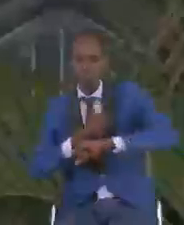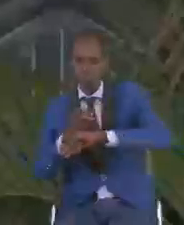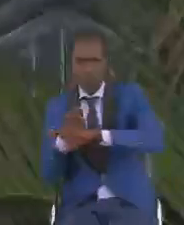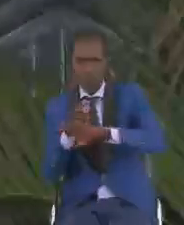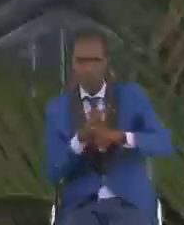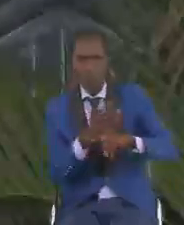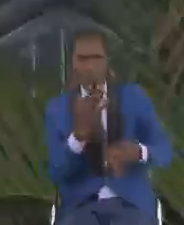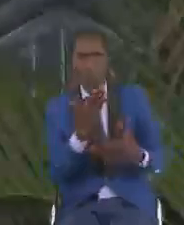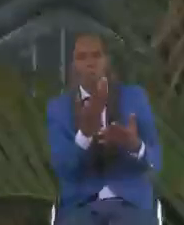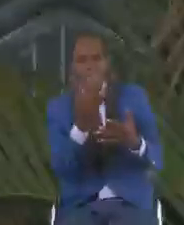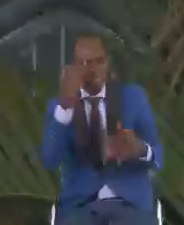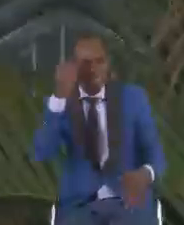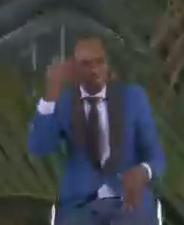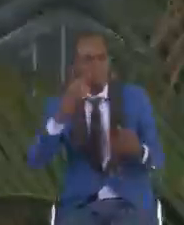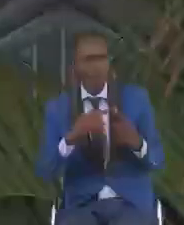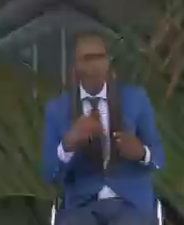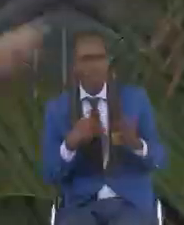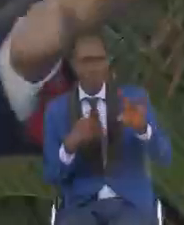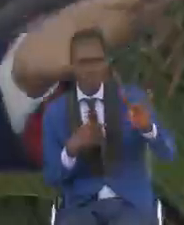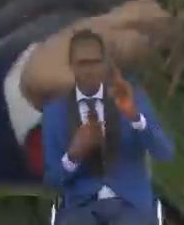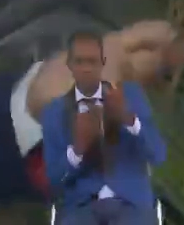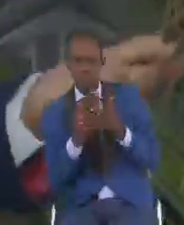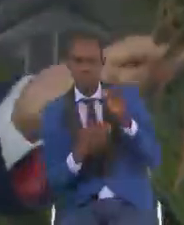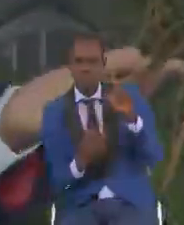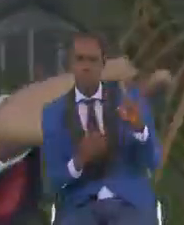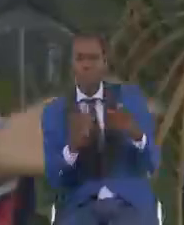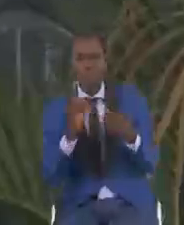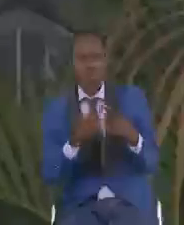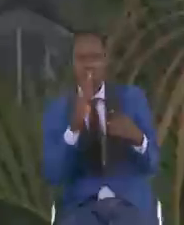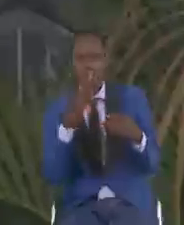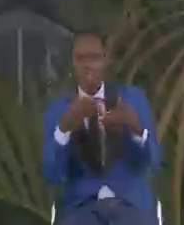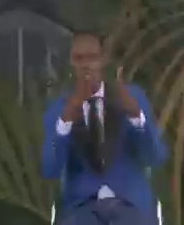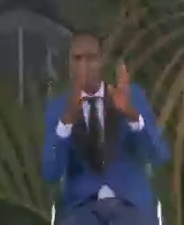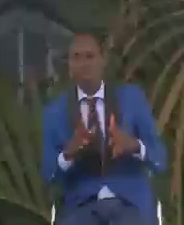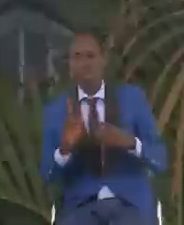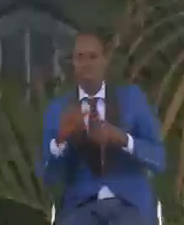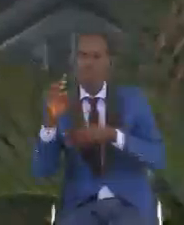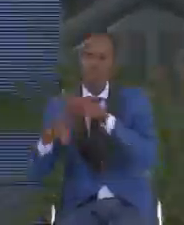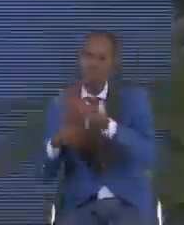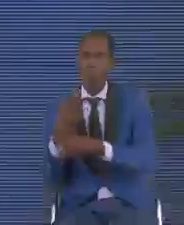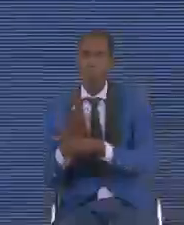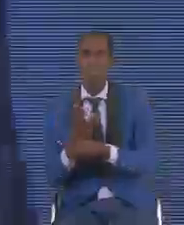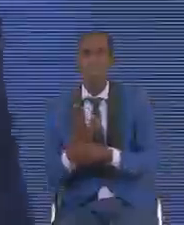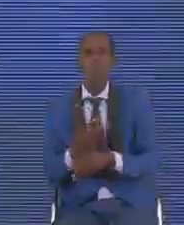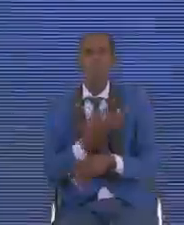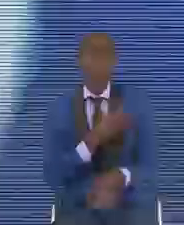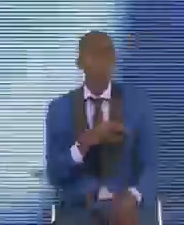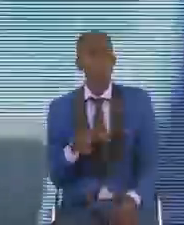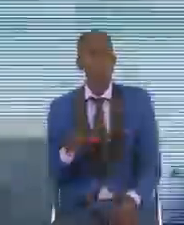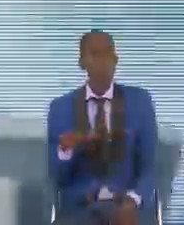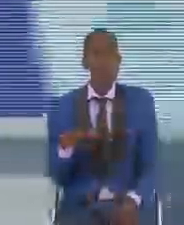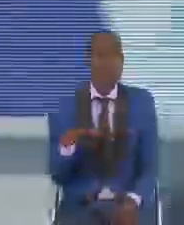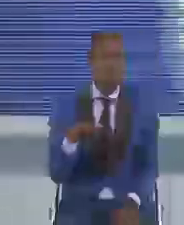suggestion and choose somebody to be an apostle to the Gentiles. They look at all the